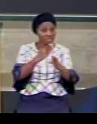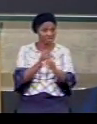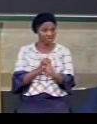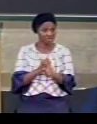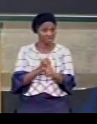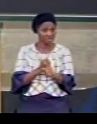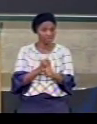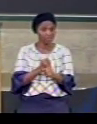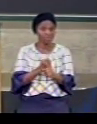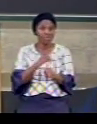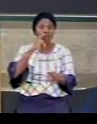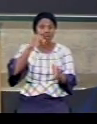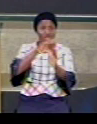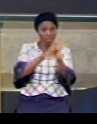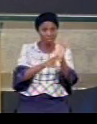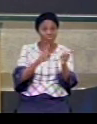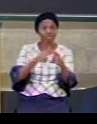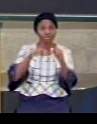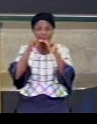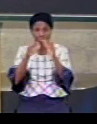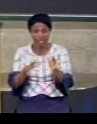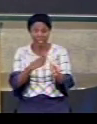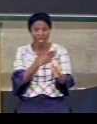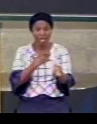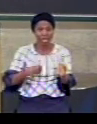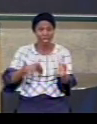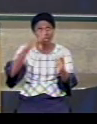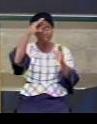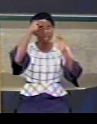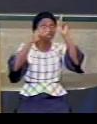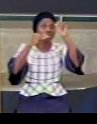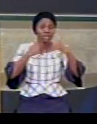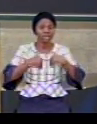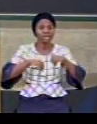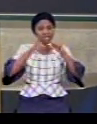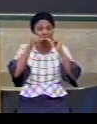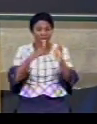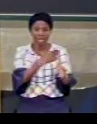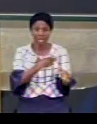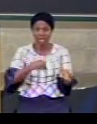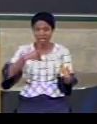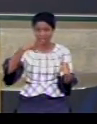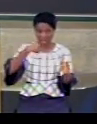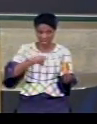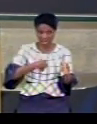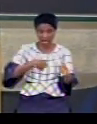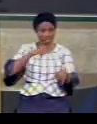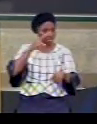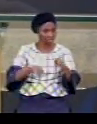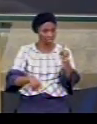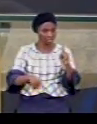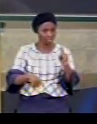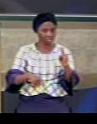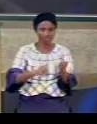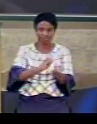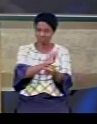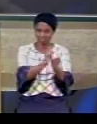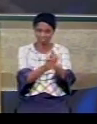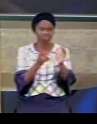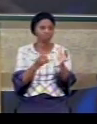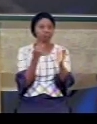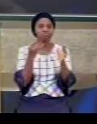bless, and he has blessed, and I cannot reverse